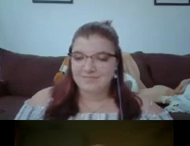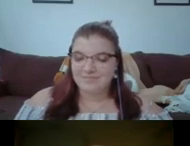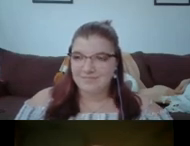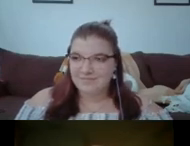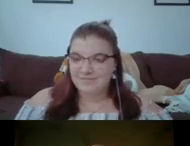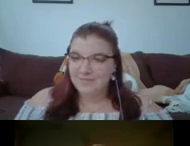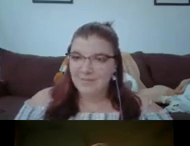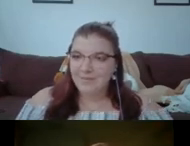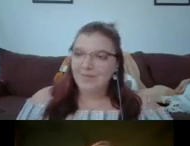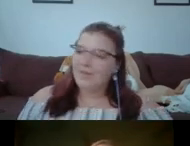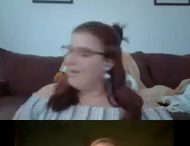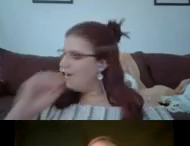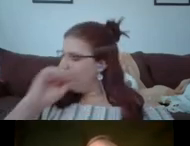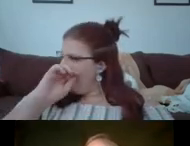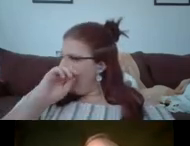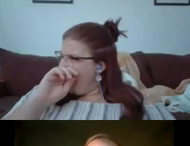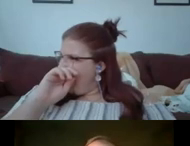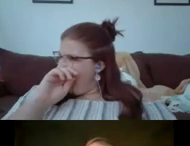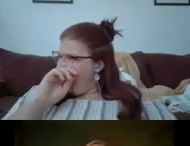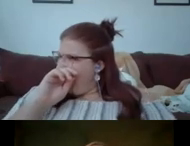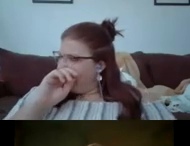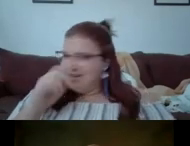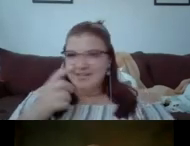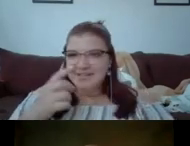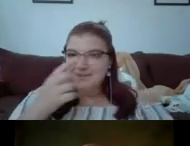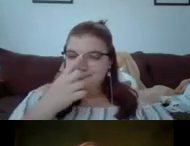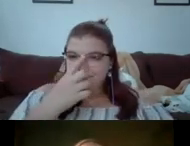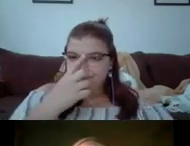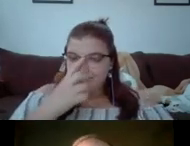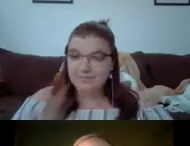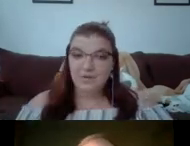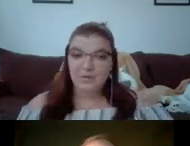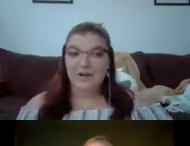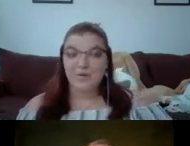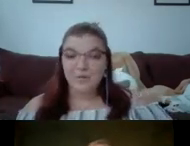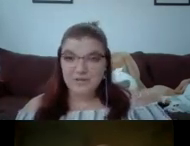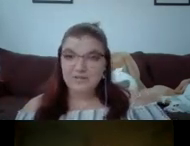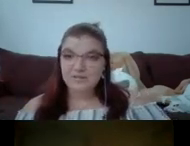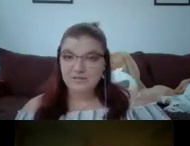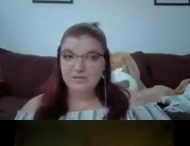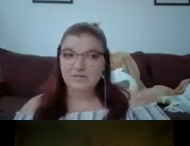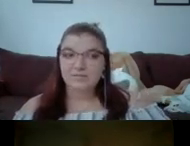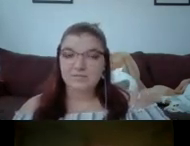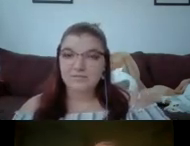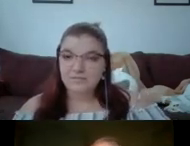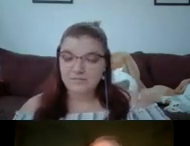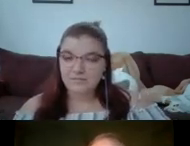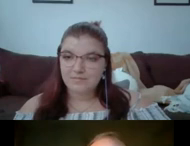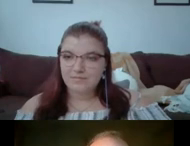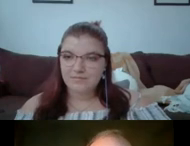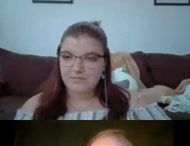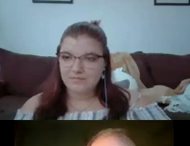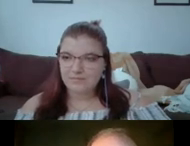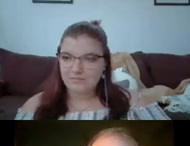1950. Well, they grew to over 500 students by January of 1946. And that would be to a large